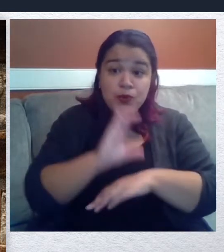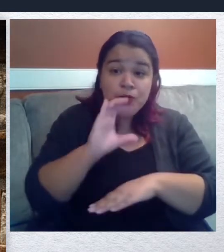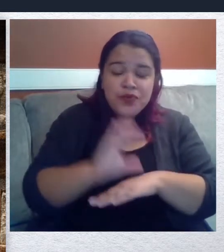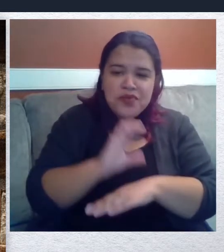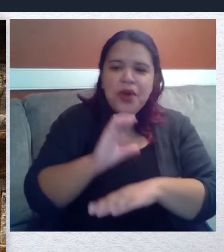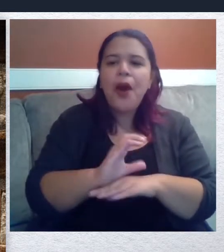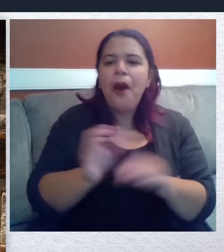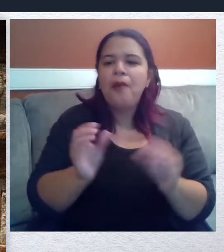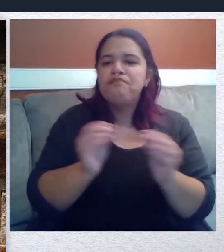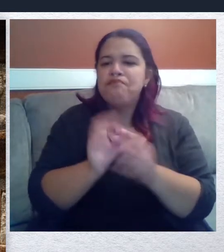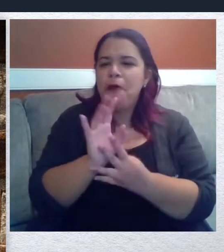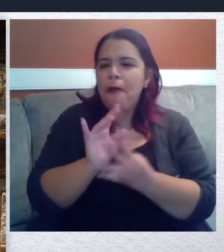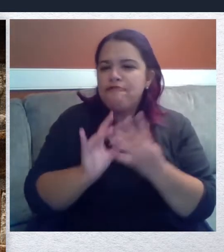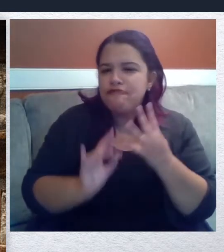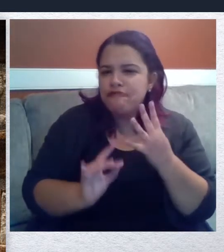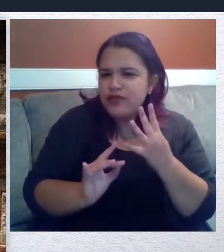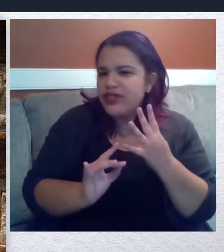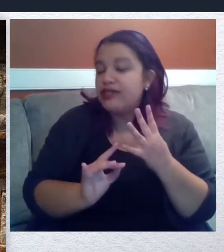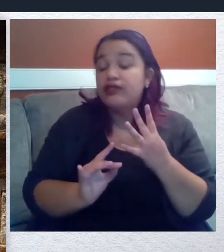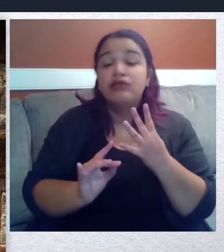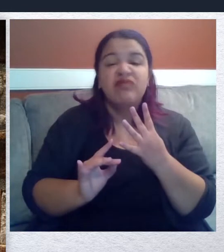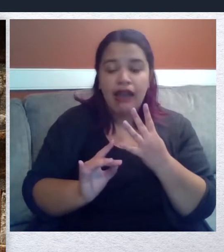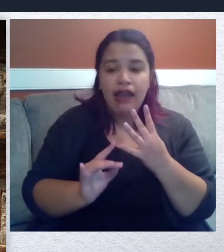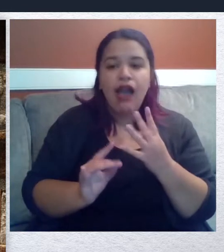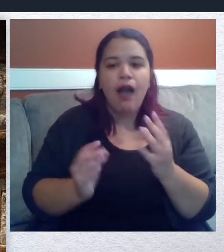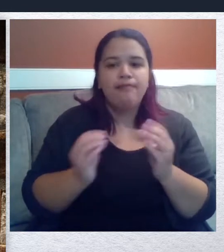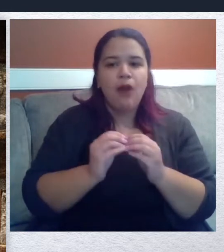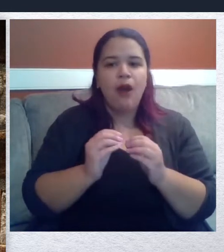if you are using an ASL interpreter.